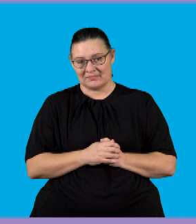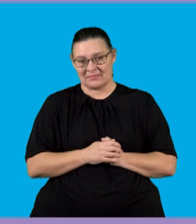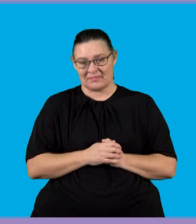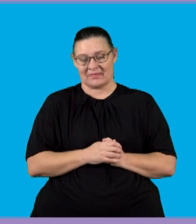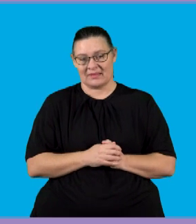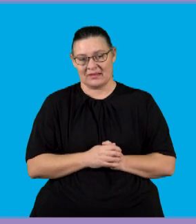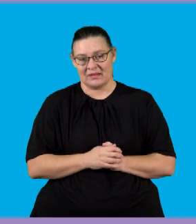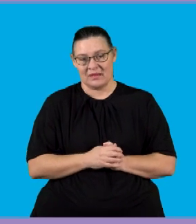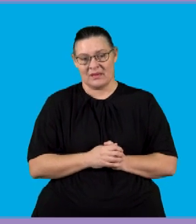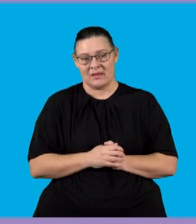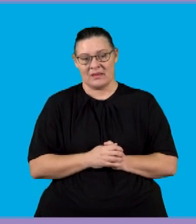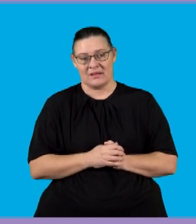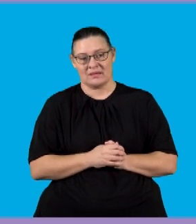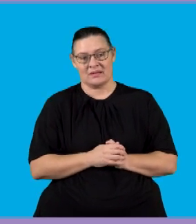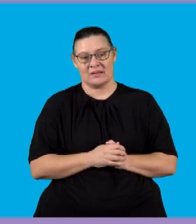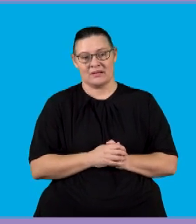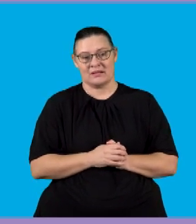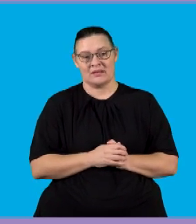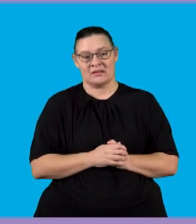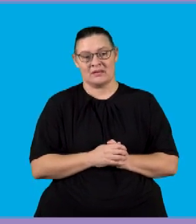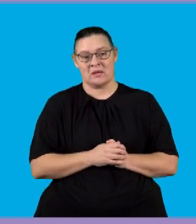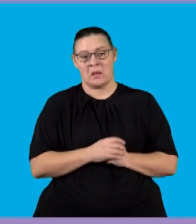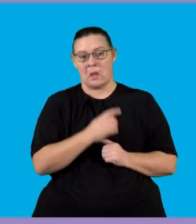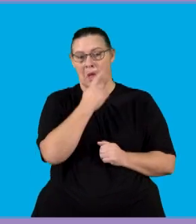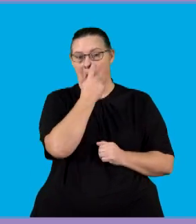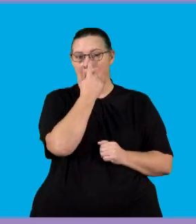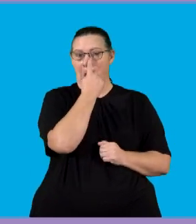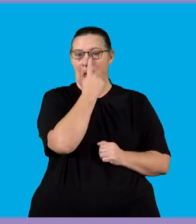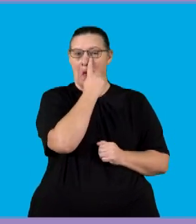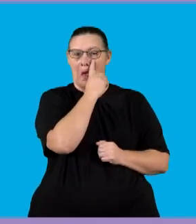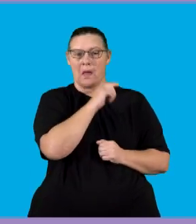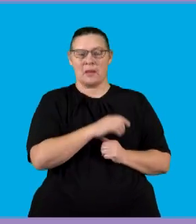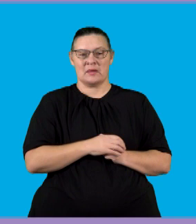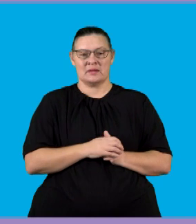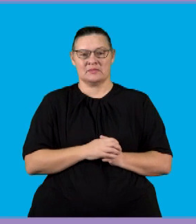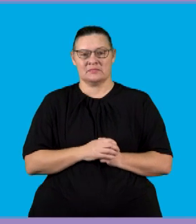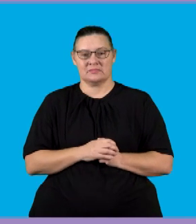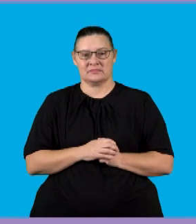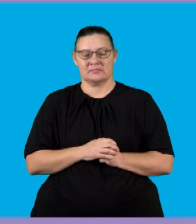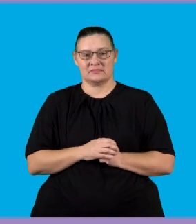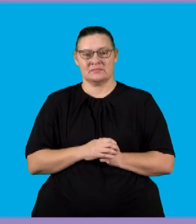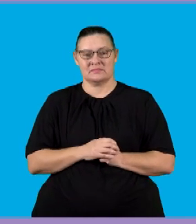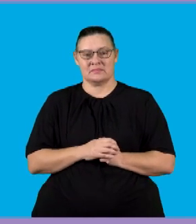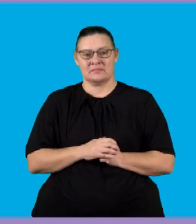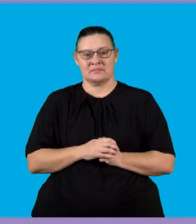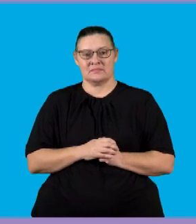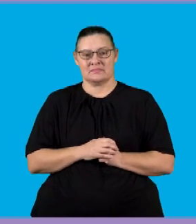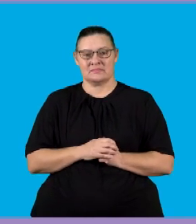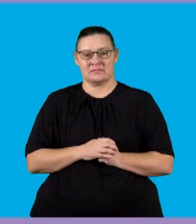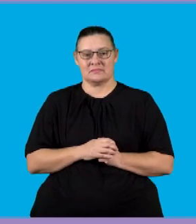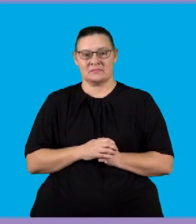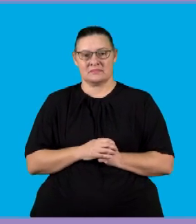that 1 has an exponent 1, so that is going to be 1 exponent 1 times 6.